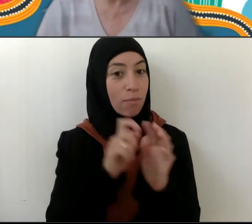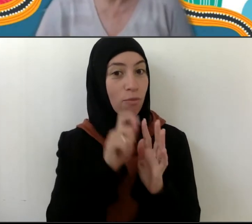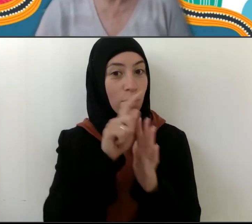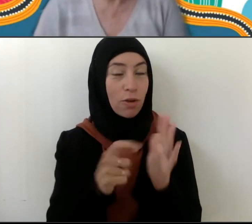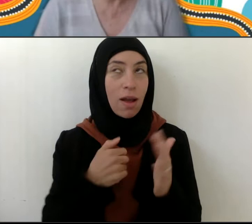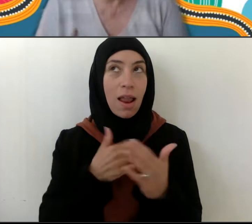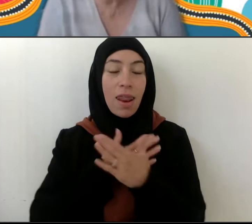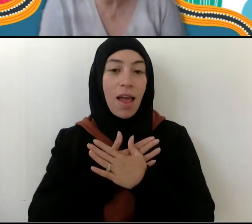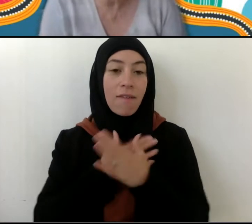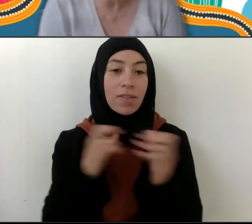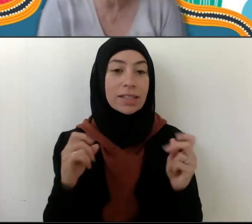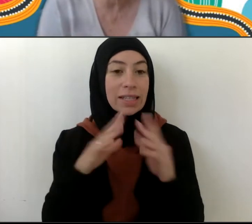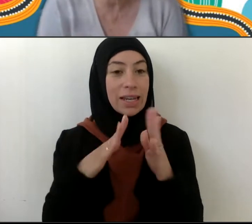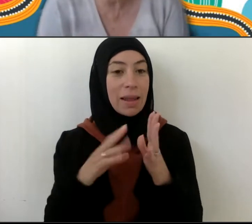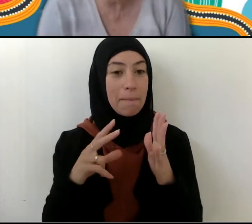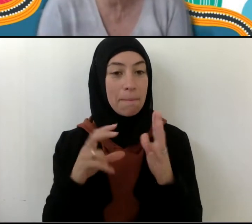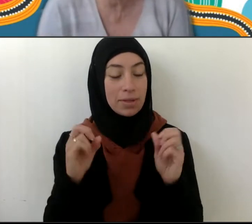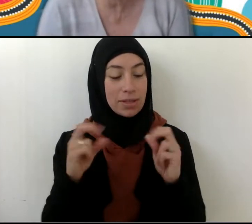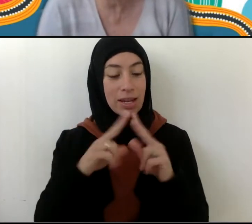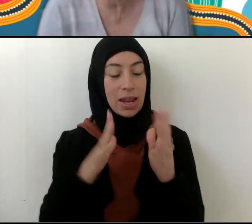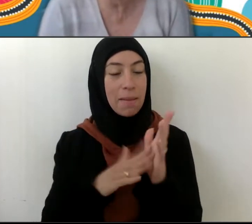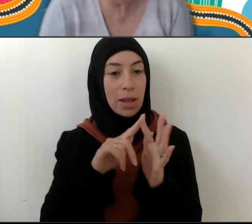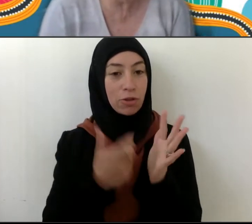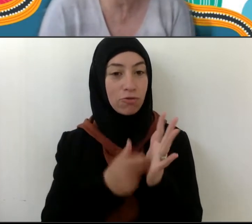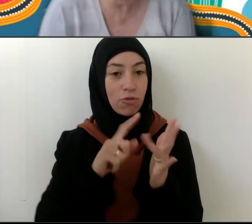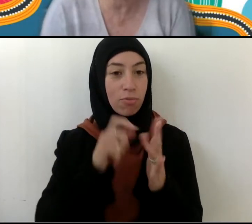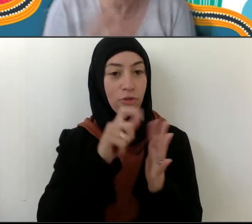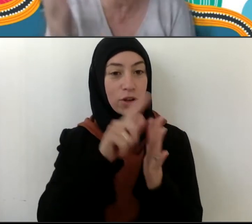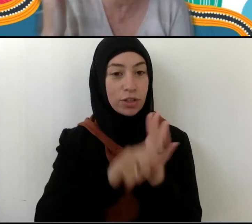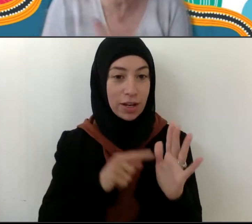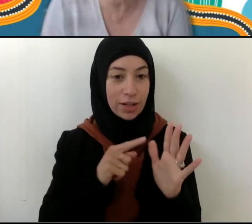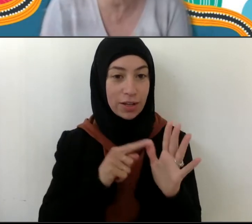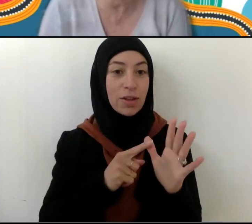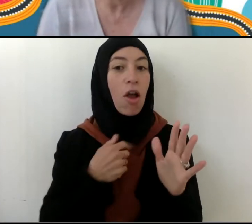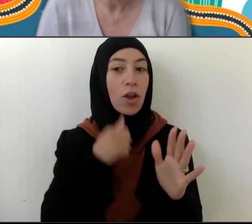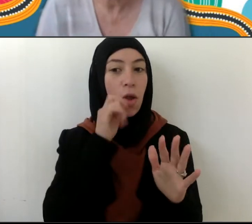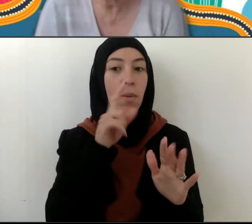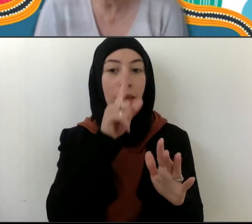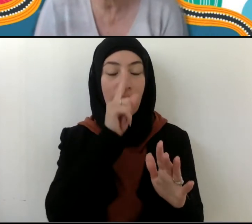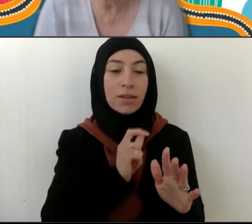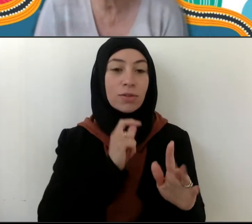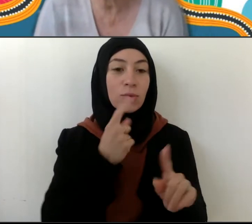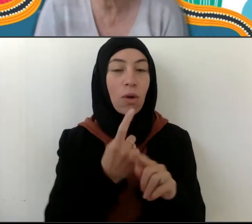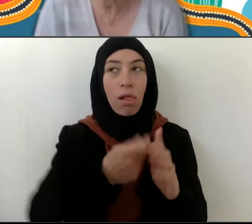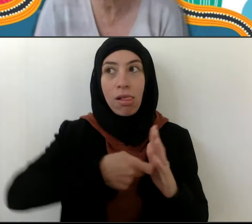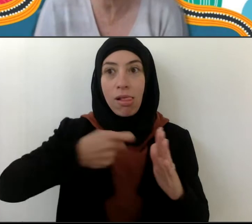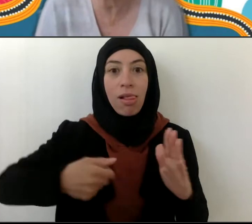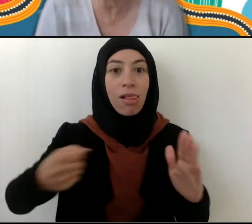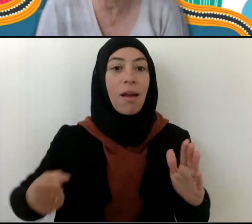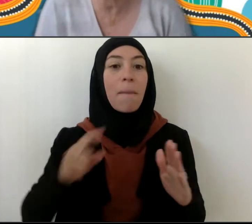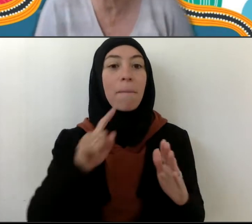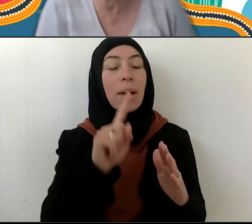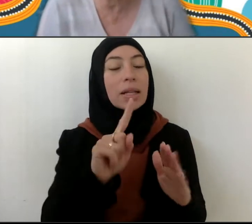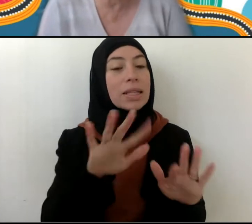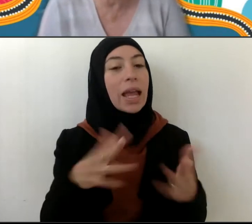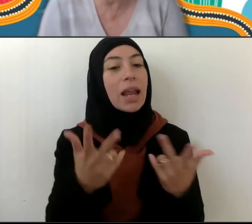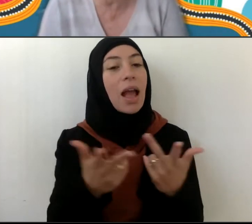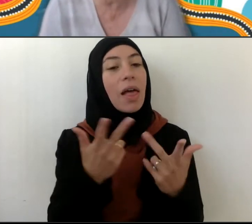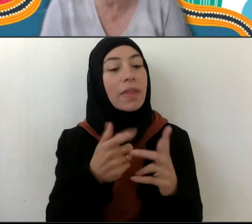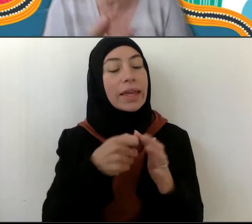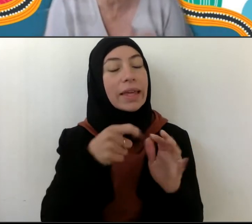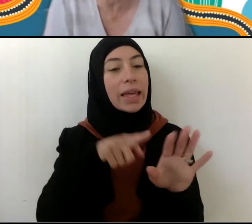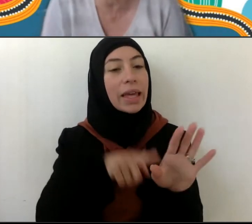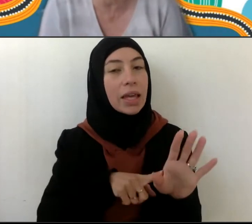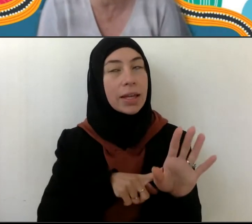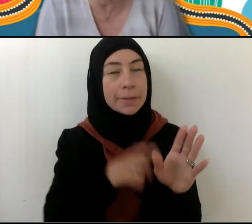Sydney Metro project. I am conscious of the time, Katie, and I know we could wax lyrical because we love it. Are there any other key considerations you would like to